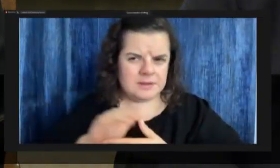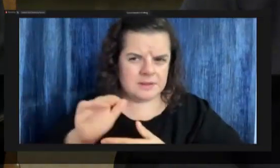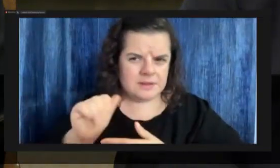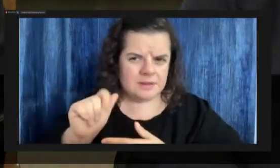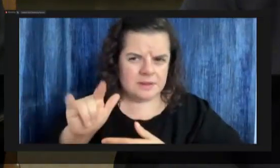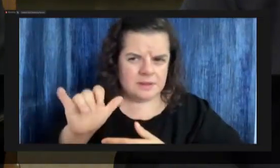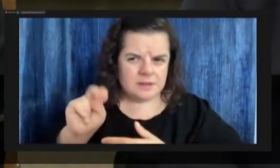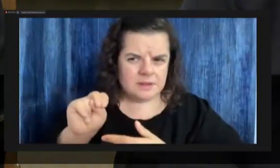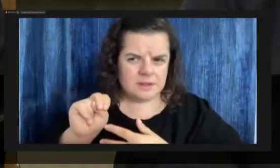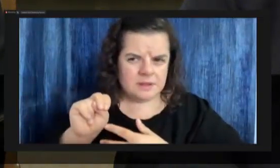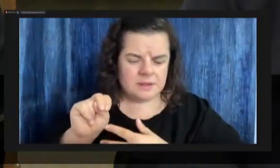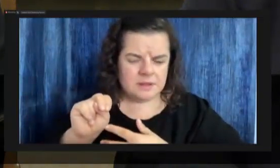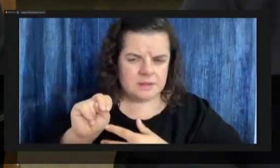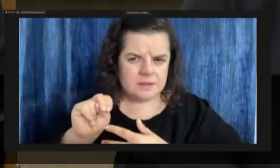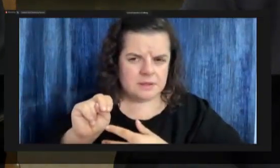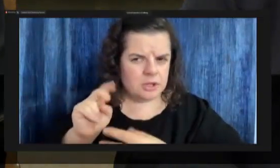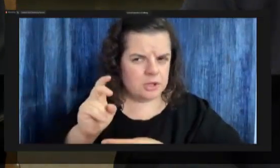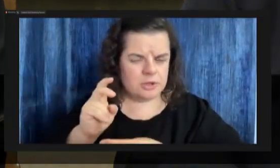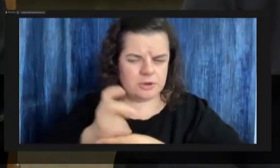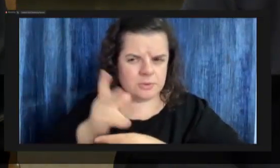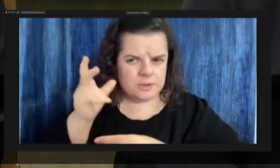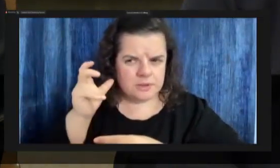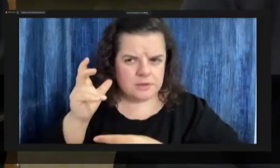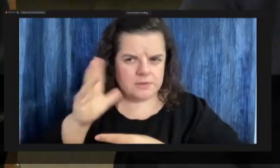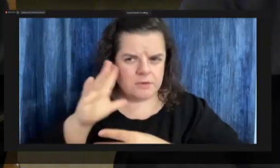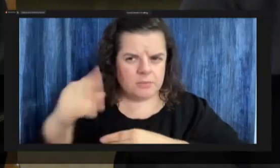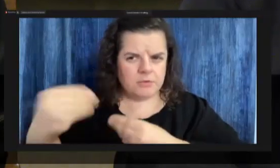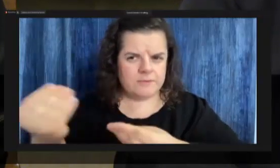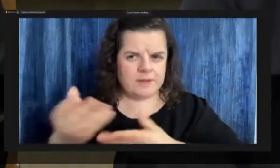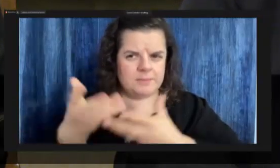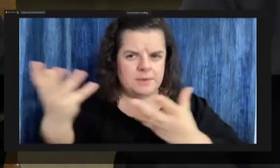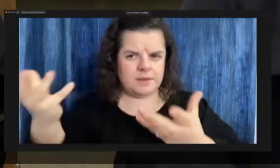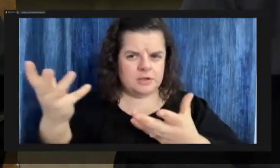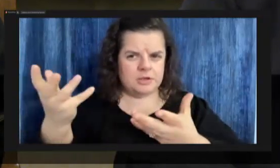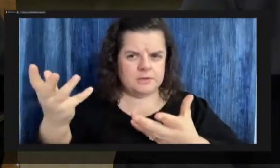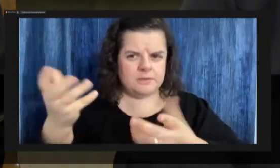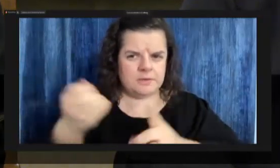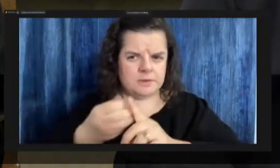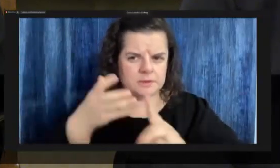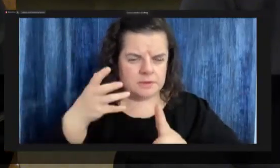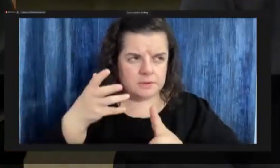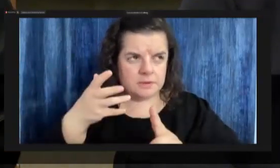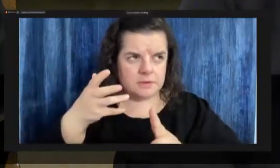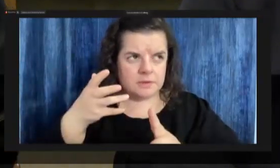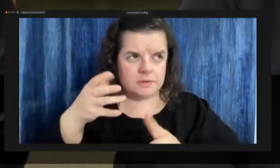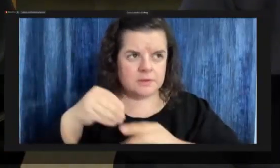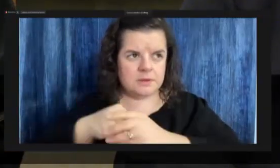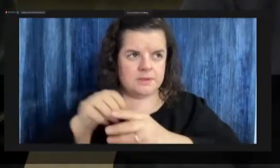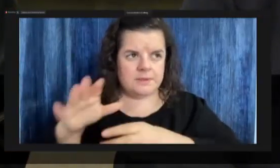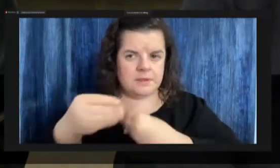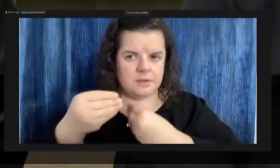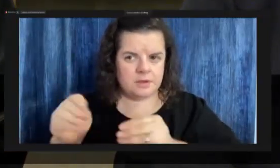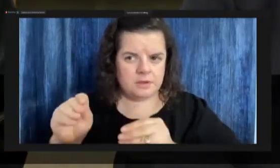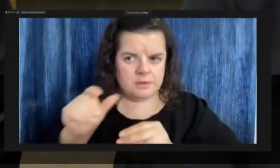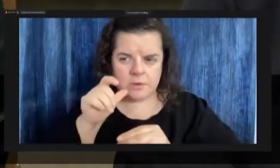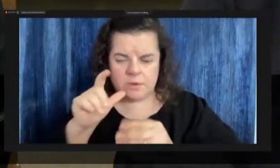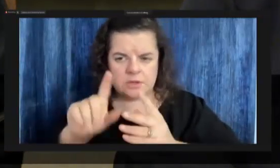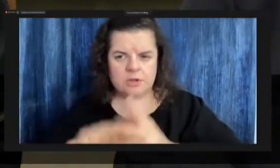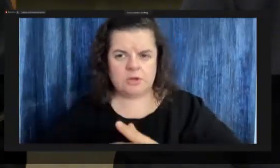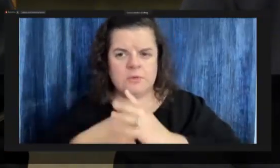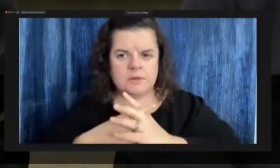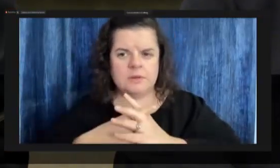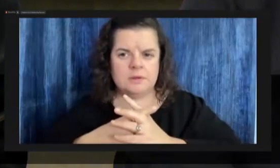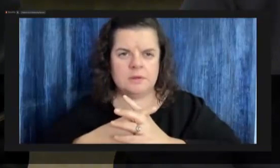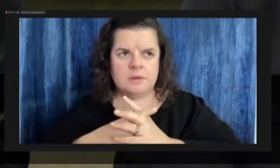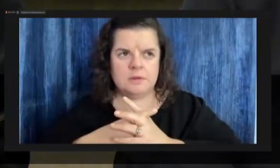needs to provide much of what's being expanded within that office that wasn't originally considered